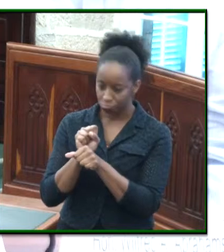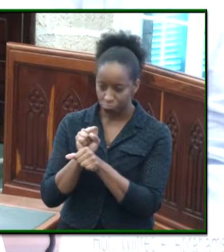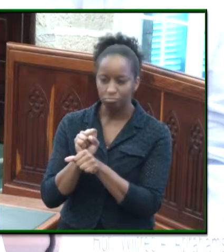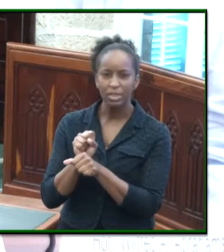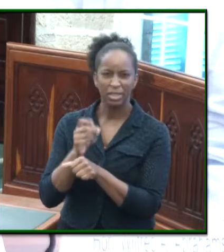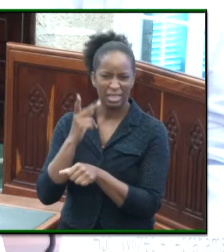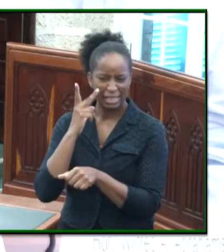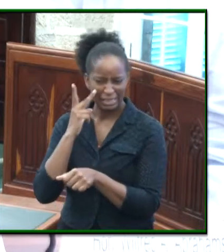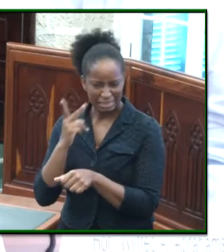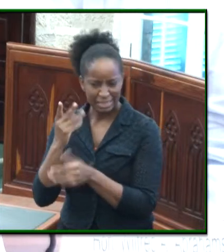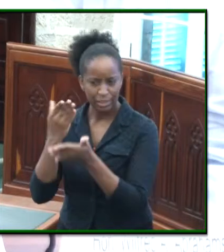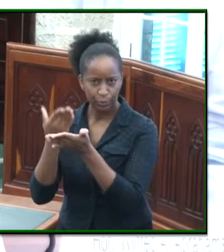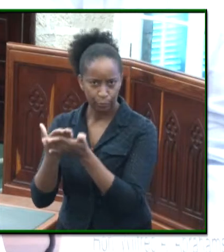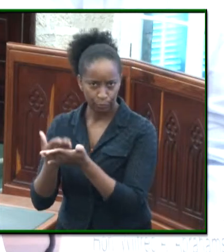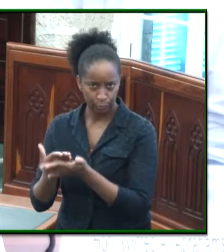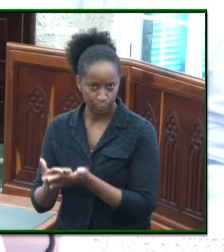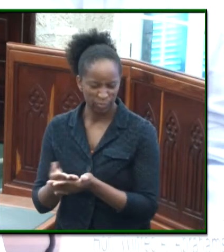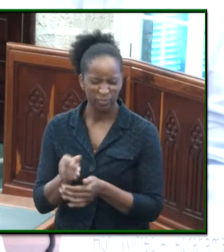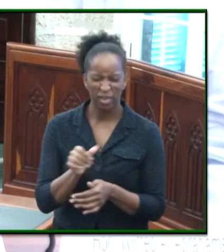However,